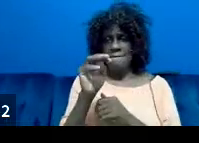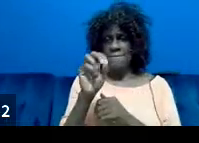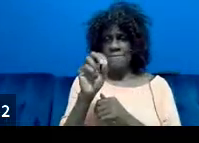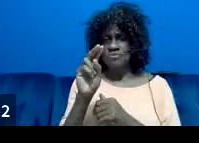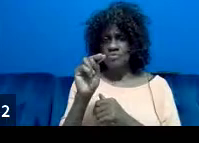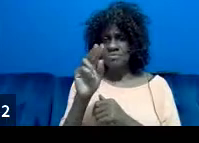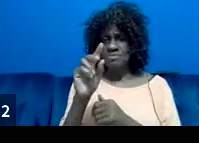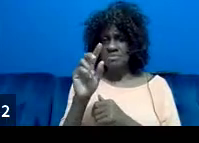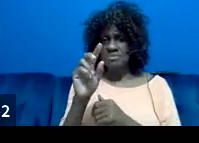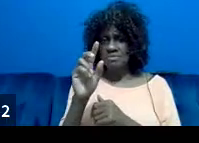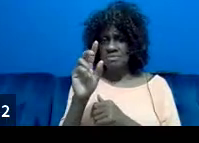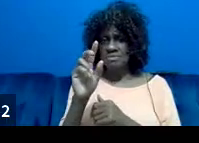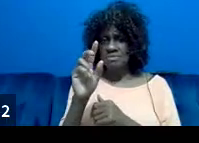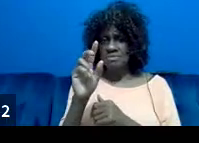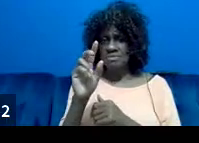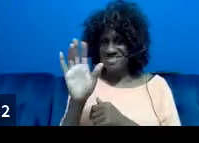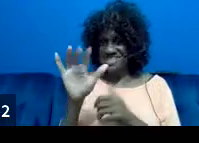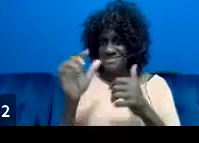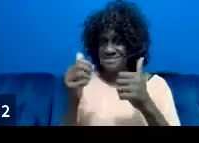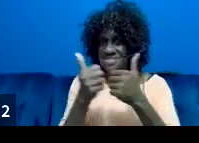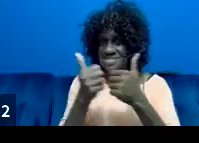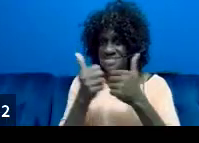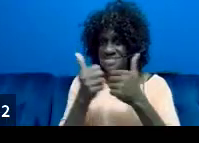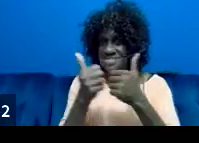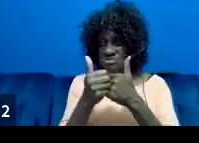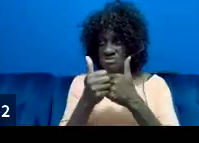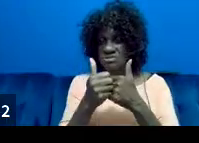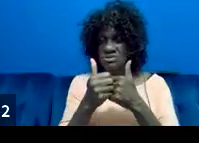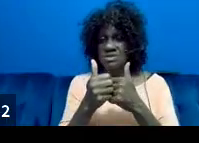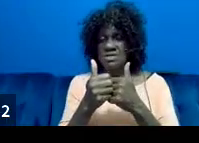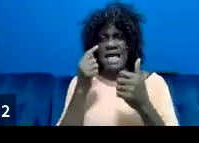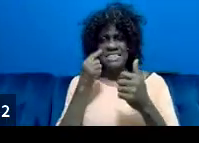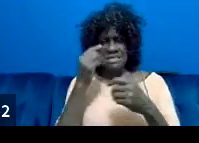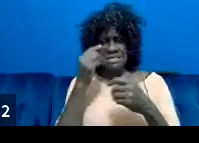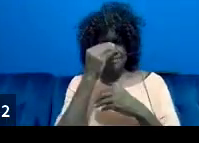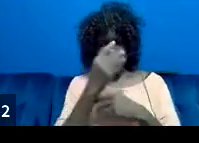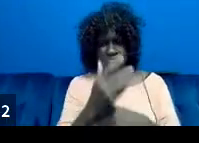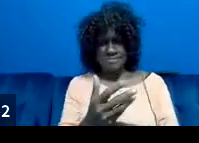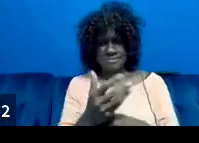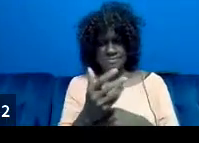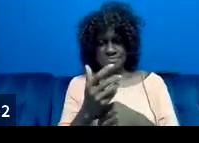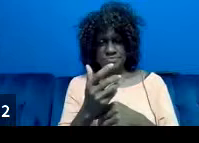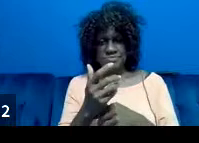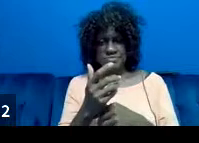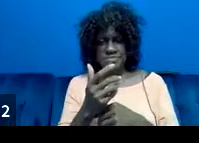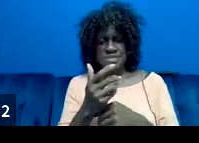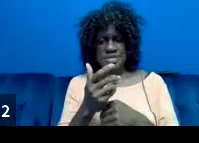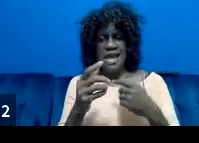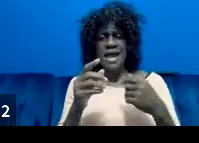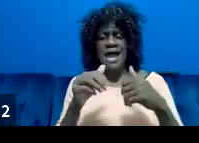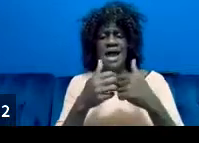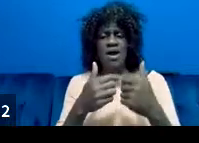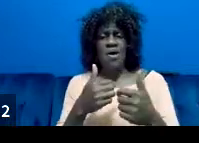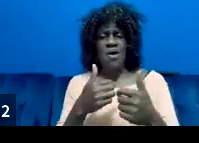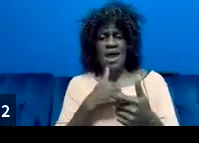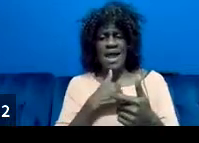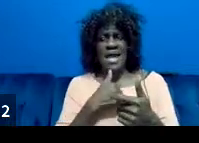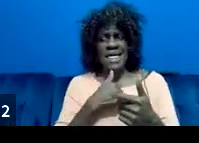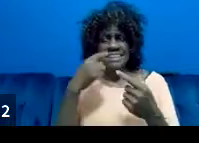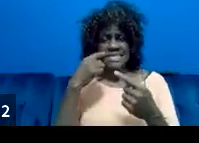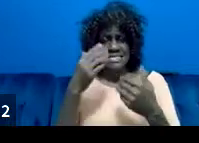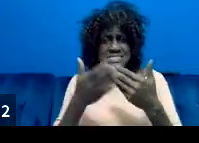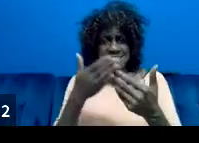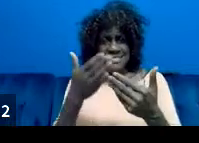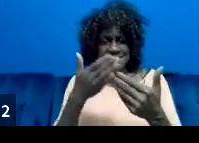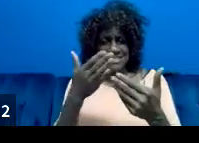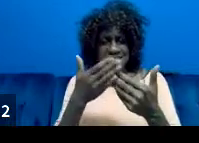the challenge for most of the time. I think I shared with you throughout the presentation about how I think it's easier